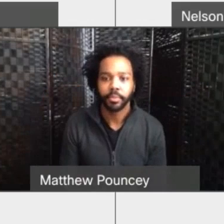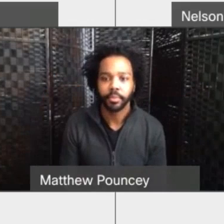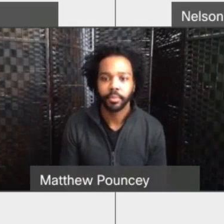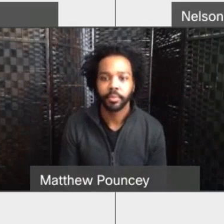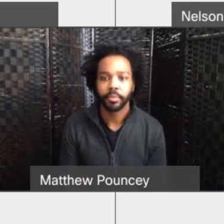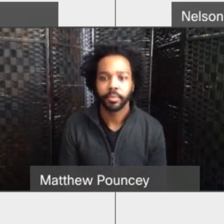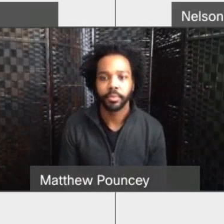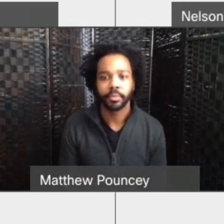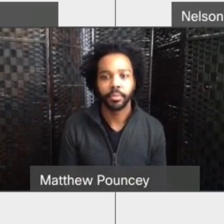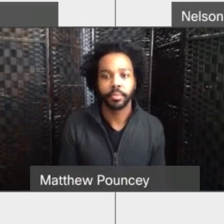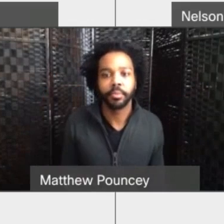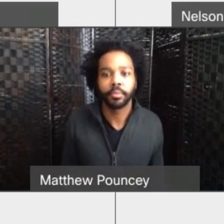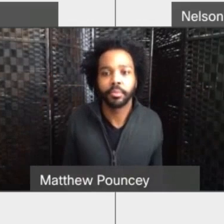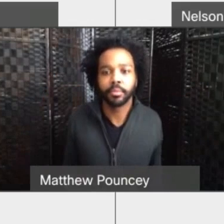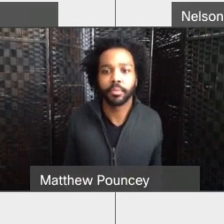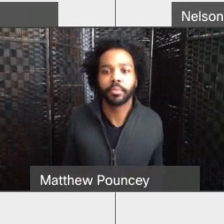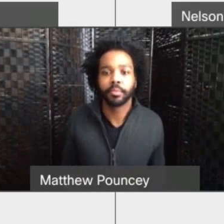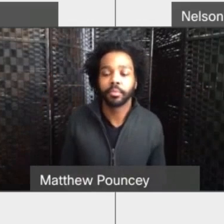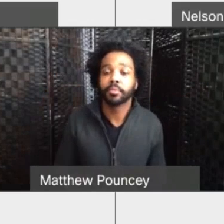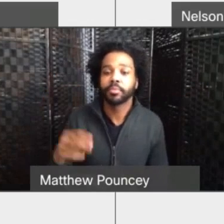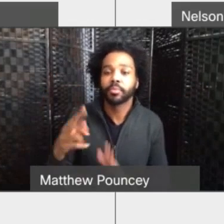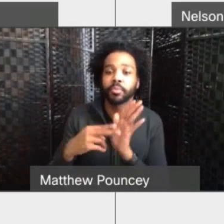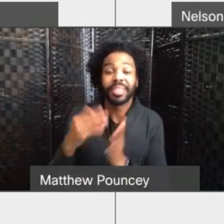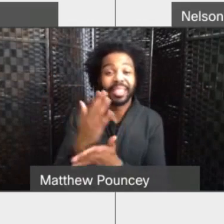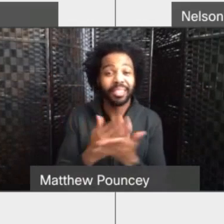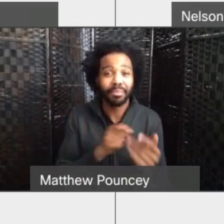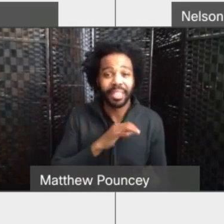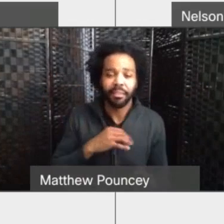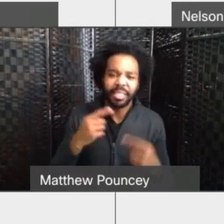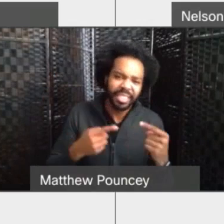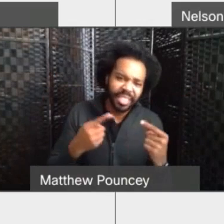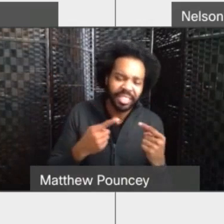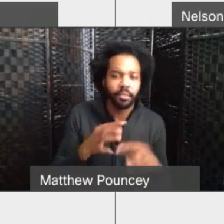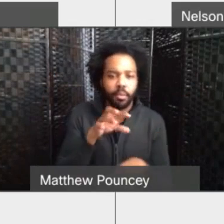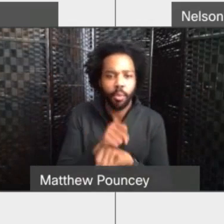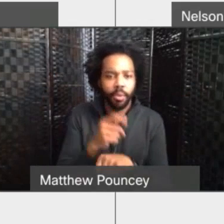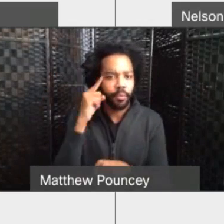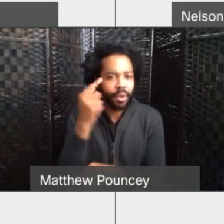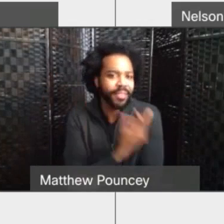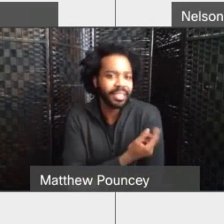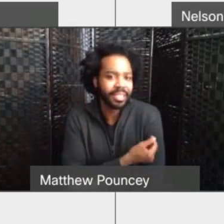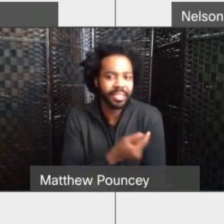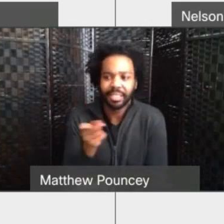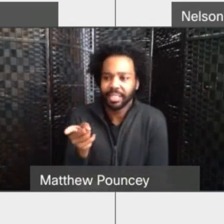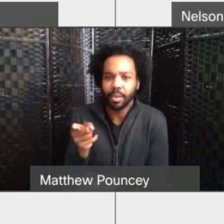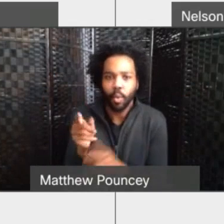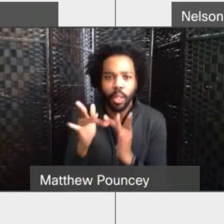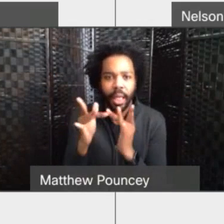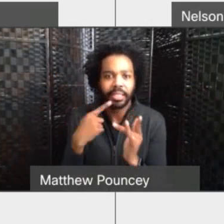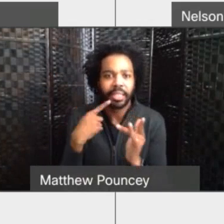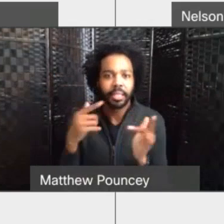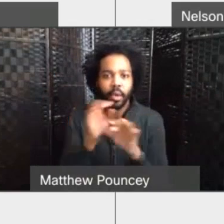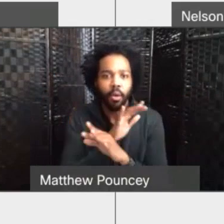So some staff are having difficulty registering for the vaccine. The website says there are no appointments.